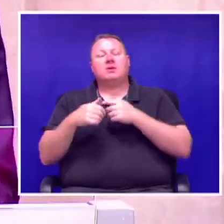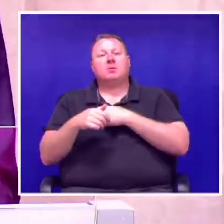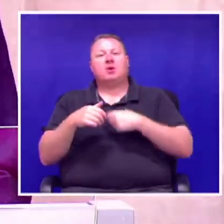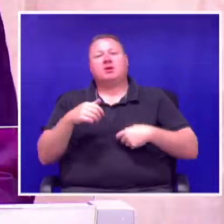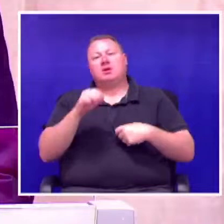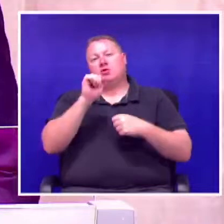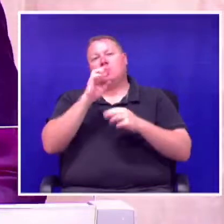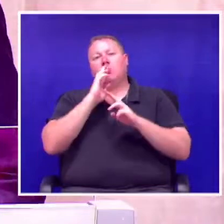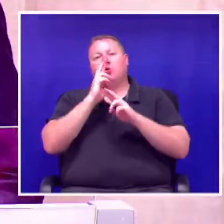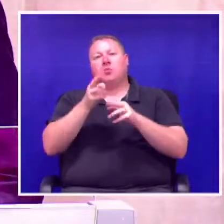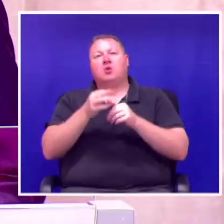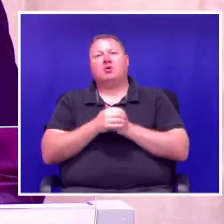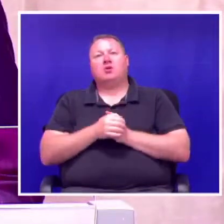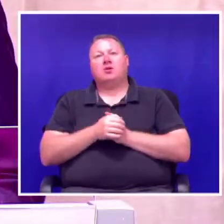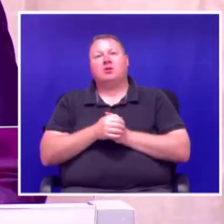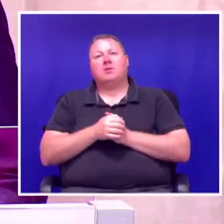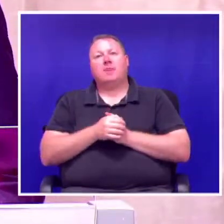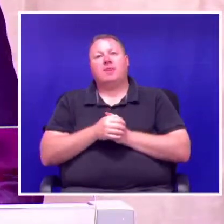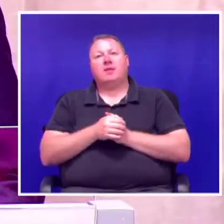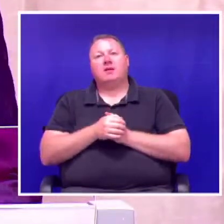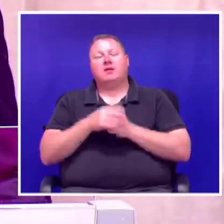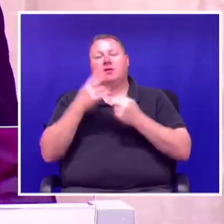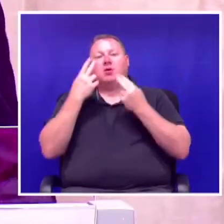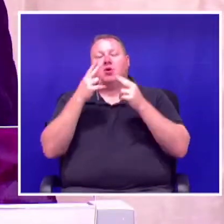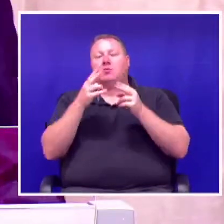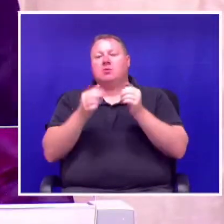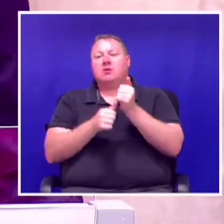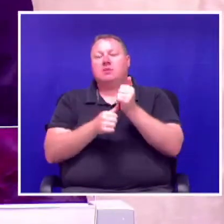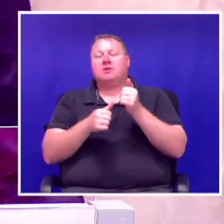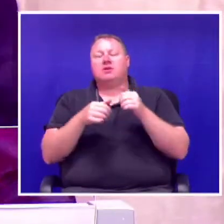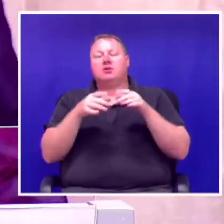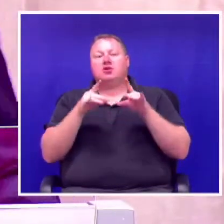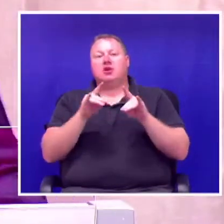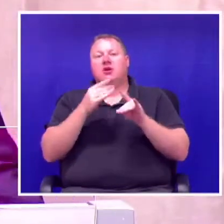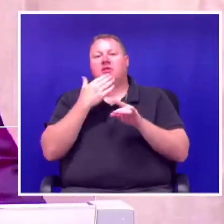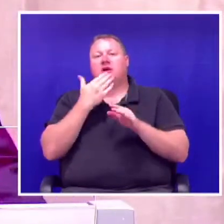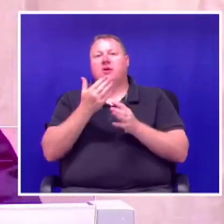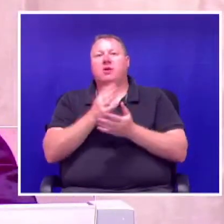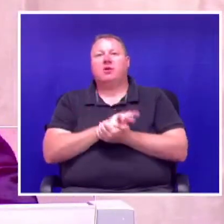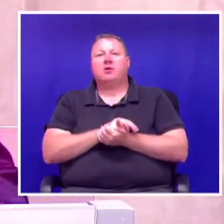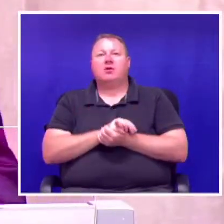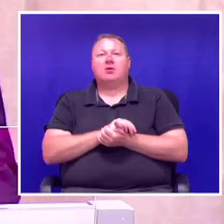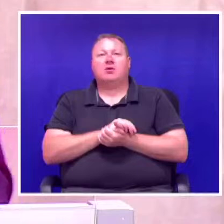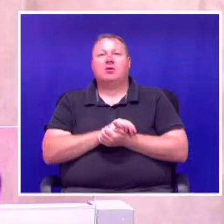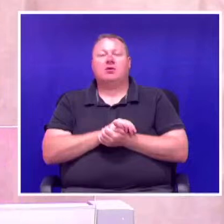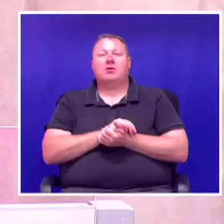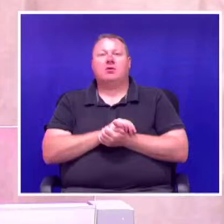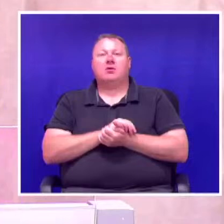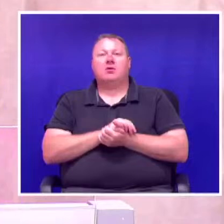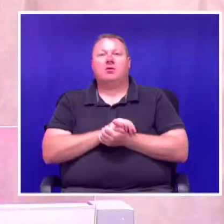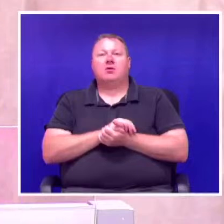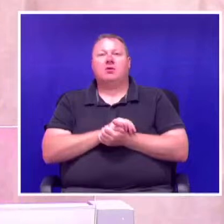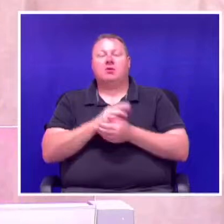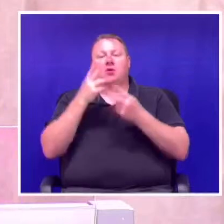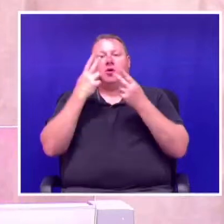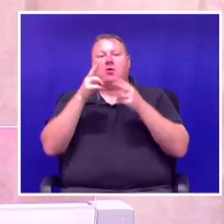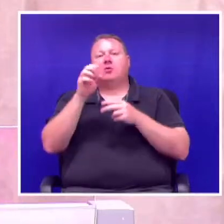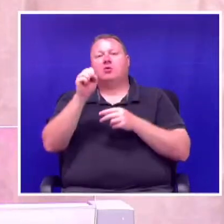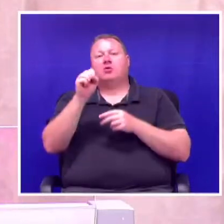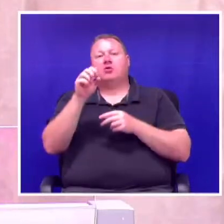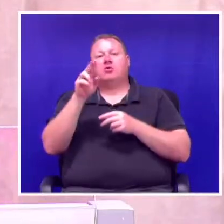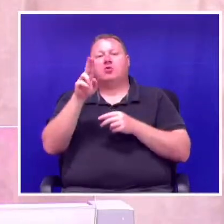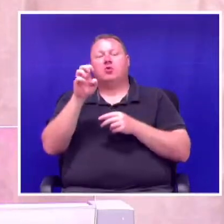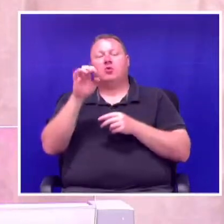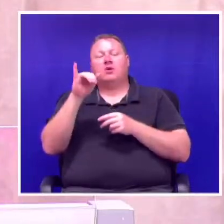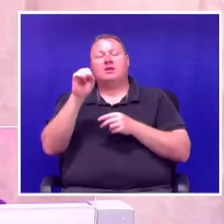much, Honourable Deputy Chair. Honourable Switzer, you are quite right that